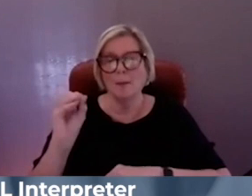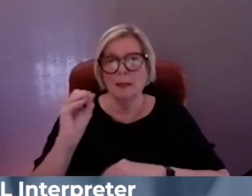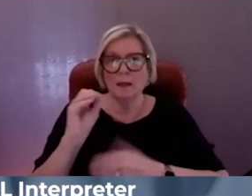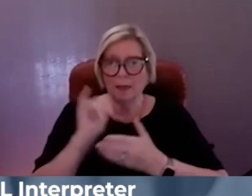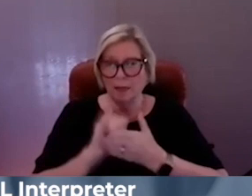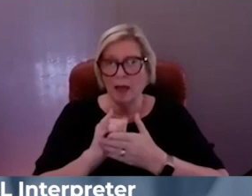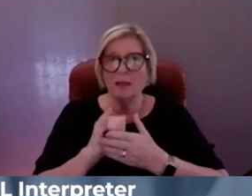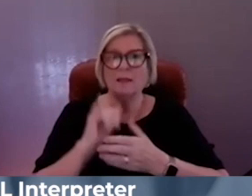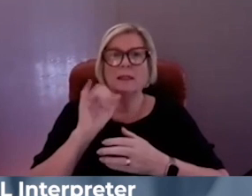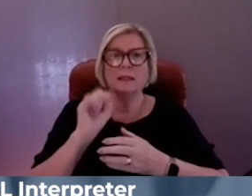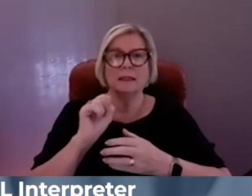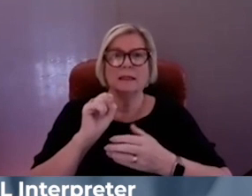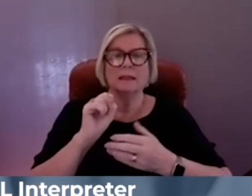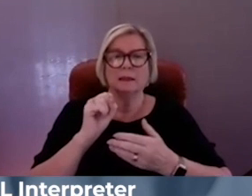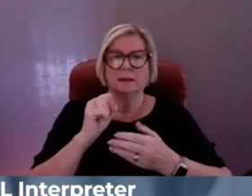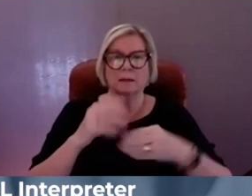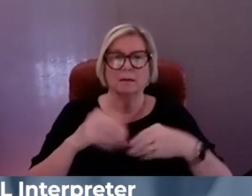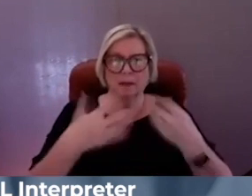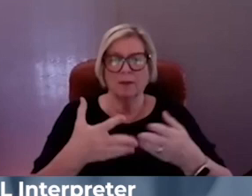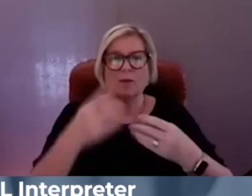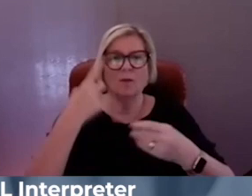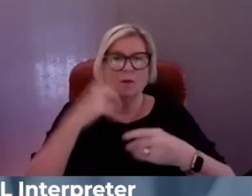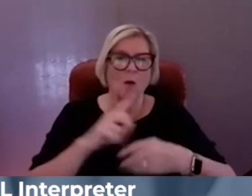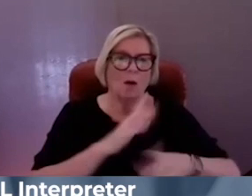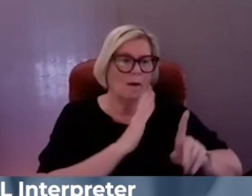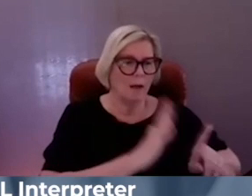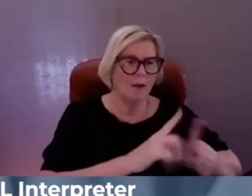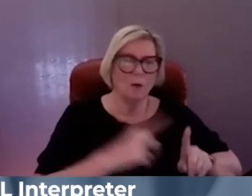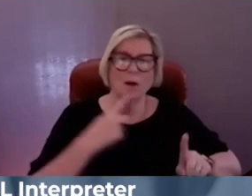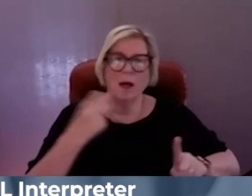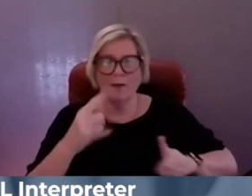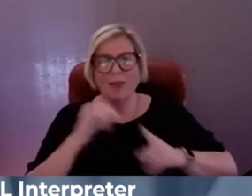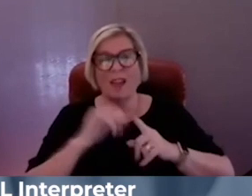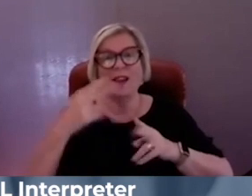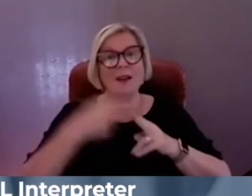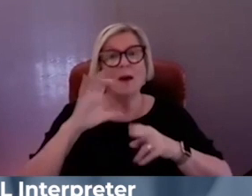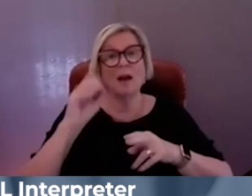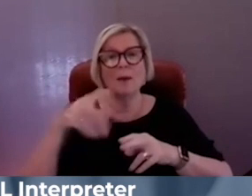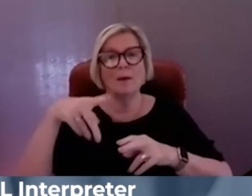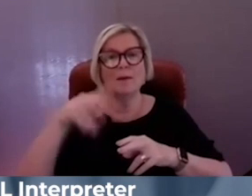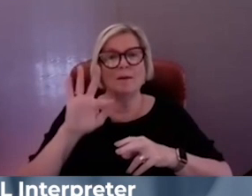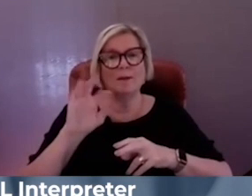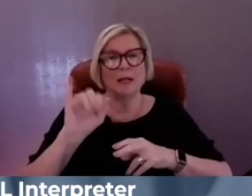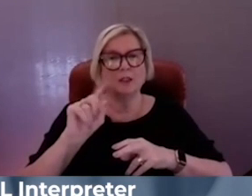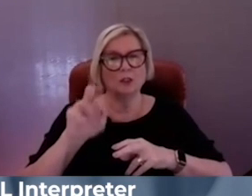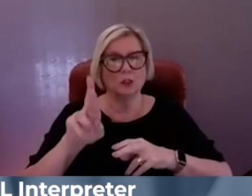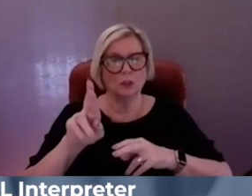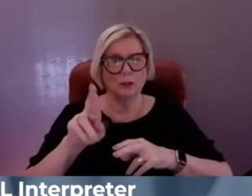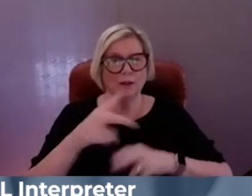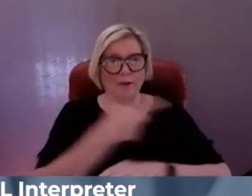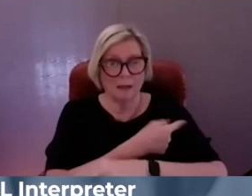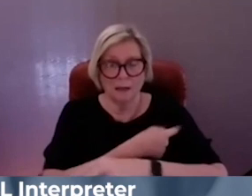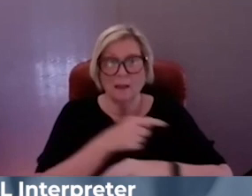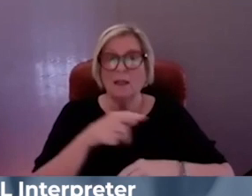do for the 5 to 11-year-olds and above, and that's the Pfizer vaccine. The Pfizer vaccine, in terms of its makeup,